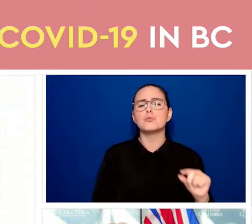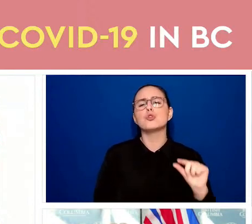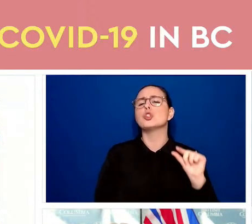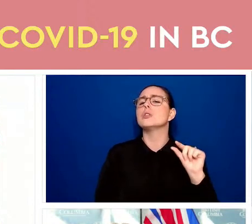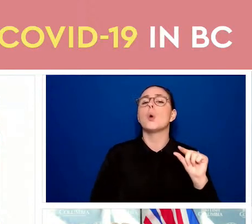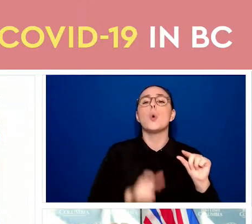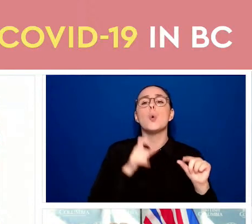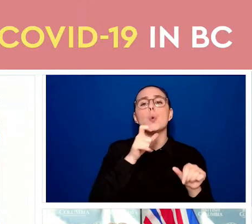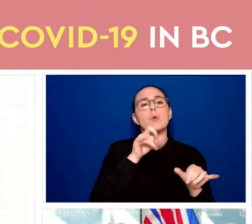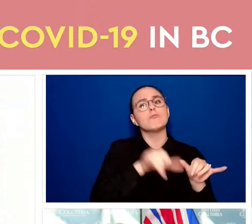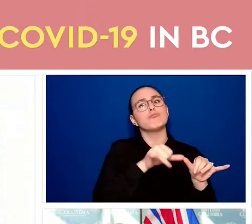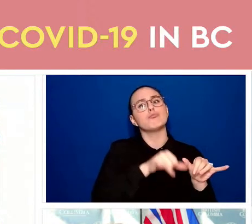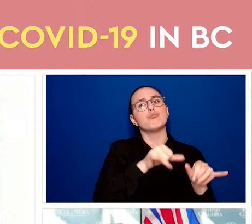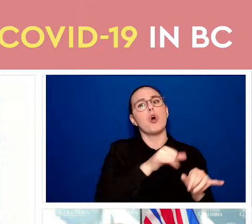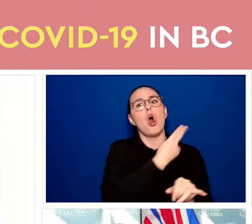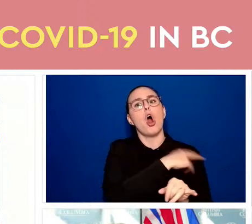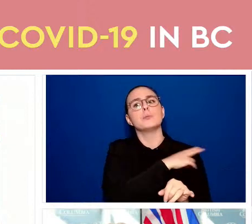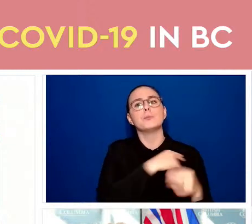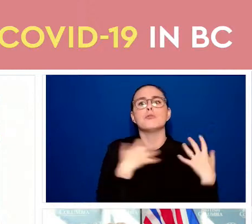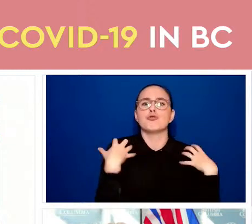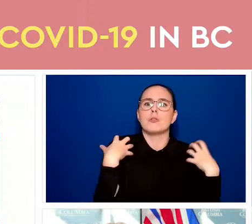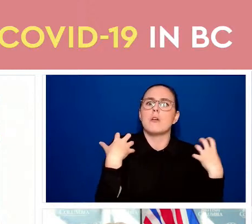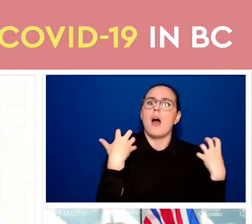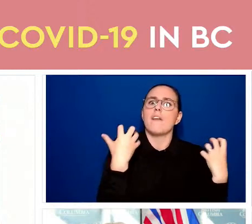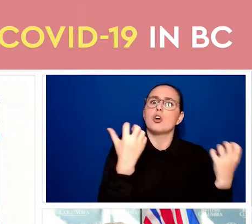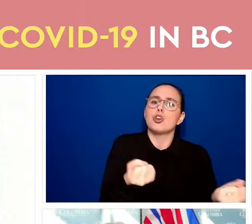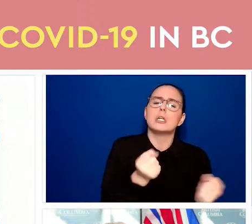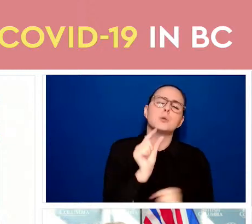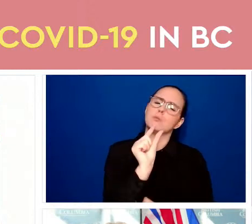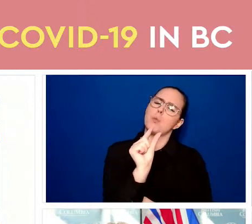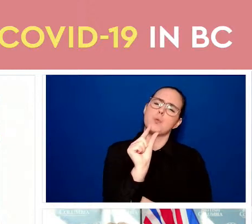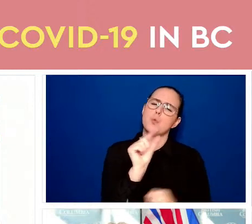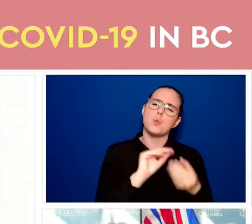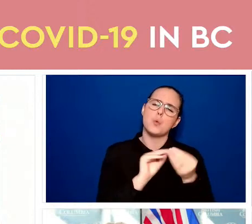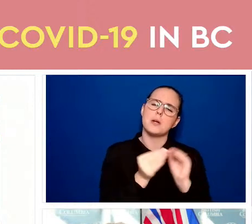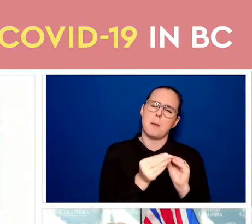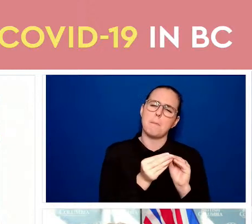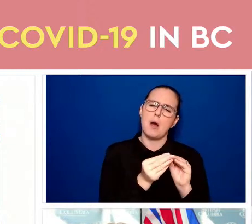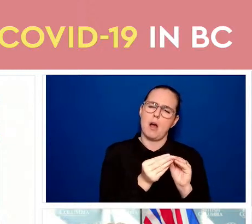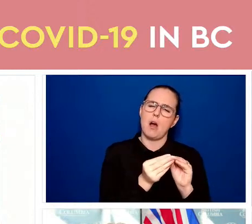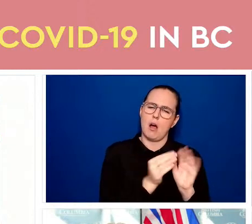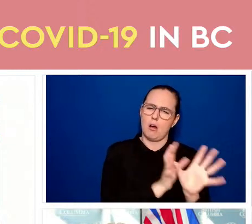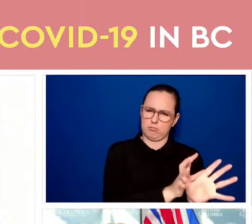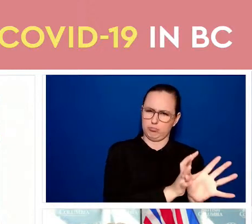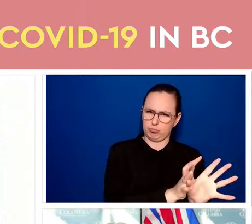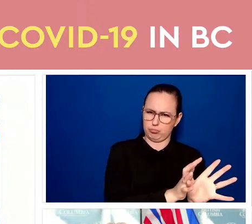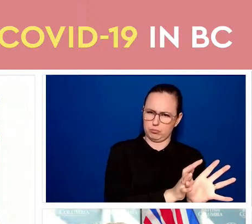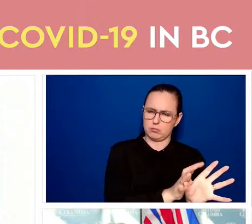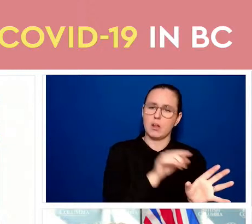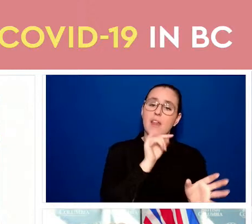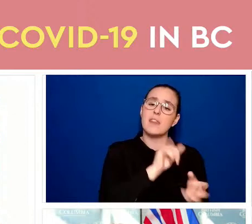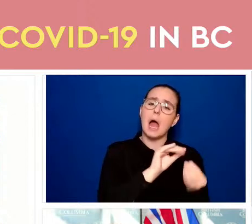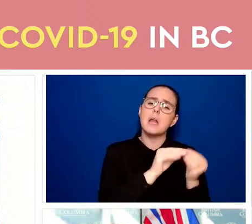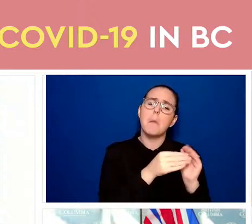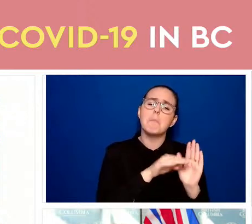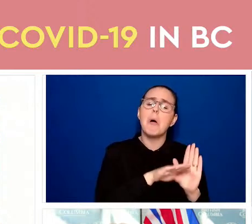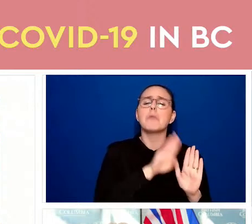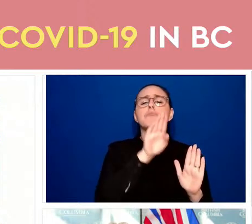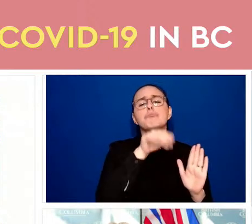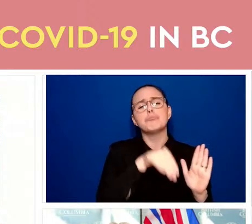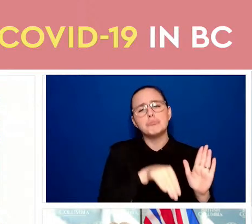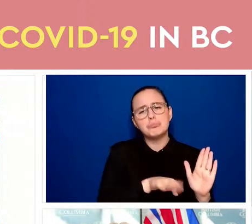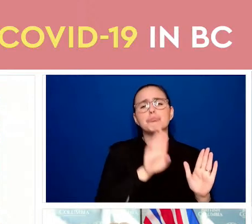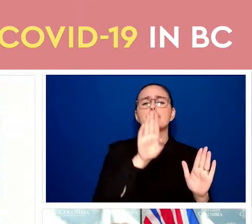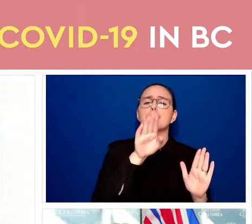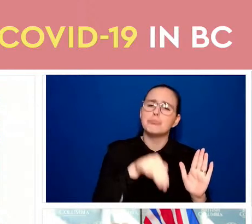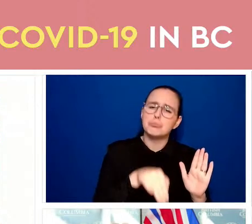period of recover in hospital over time, and that number fluctuates over time. There are still somewhere